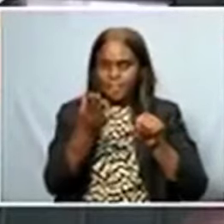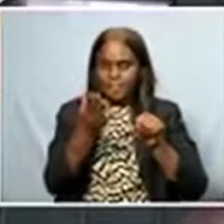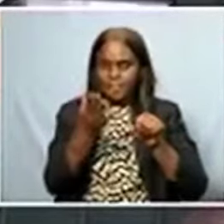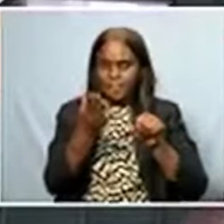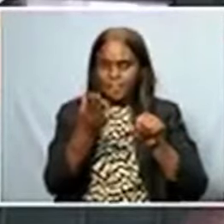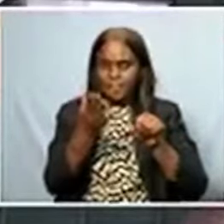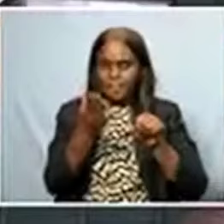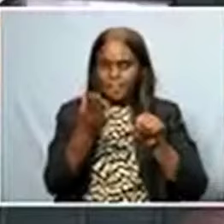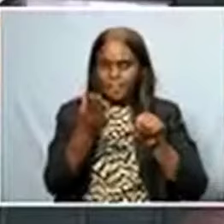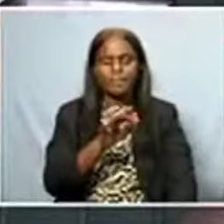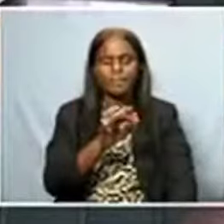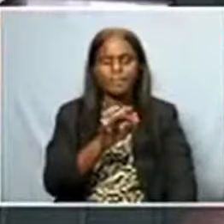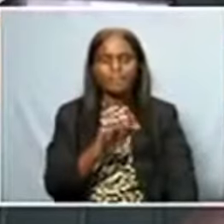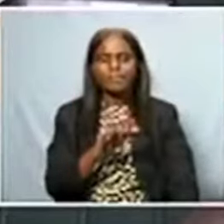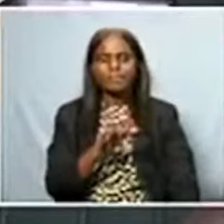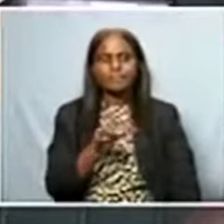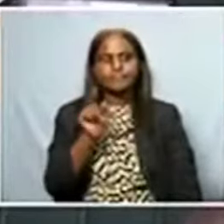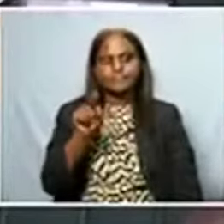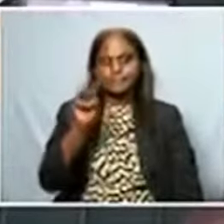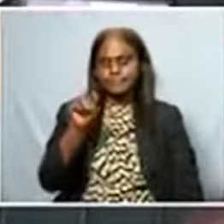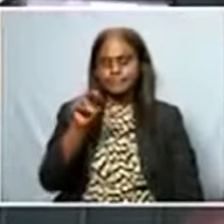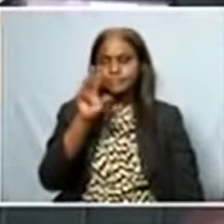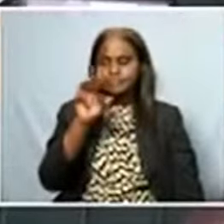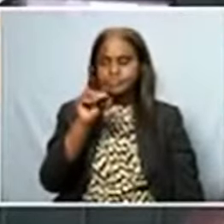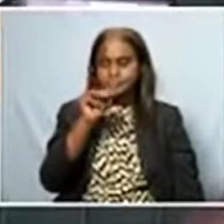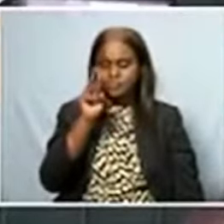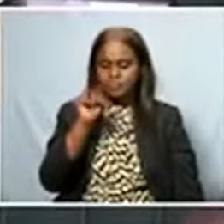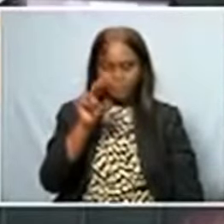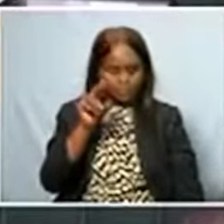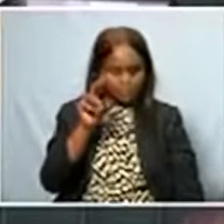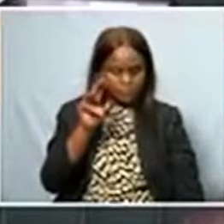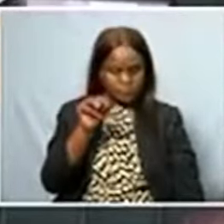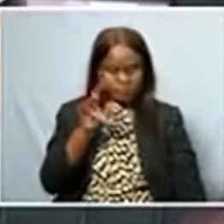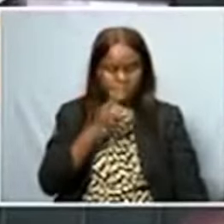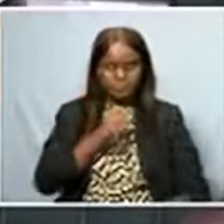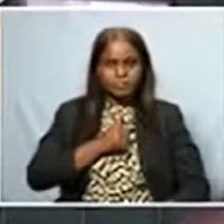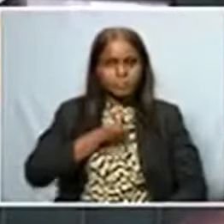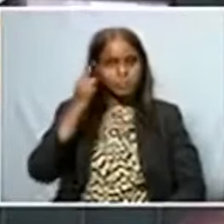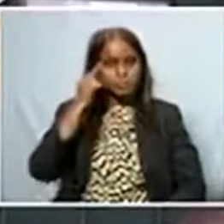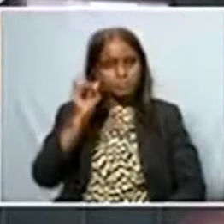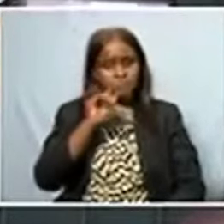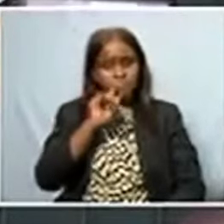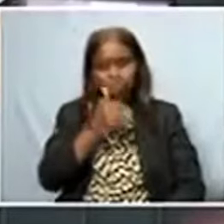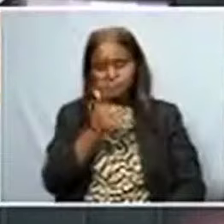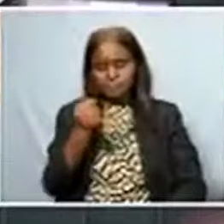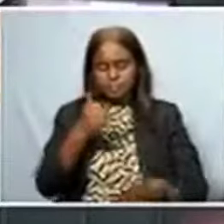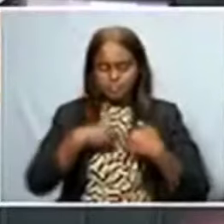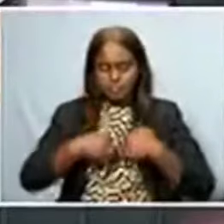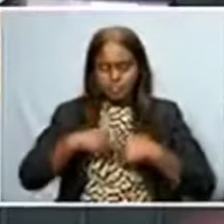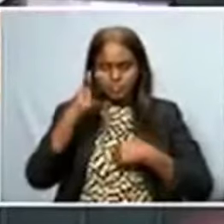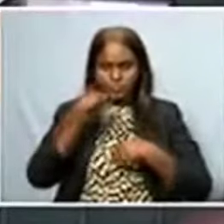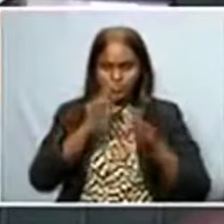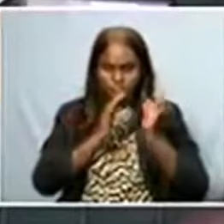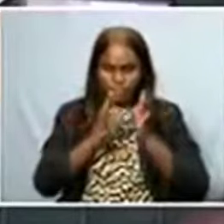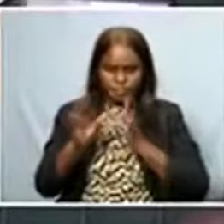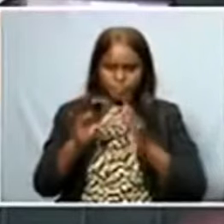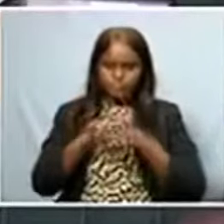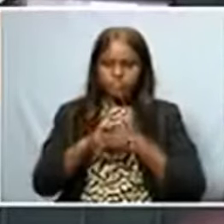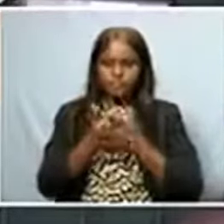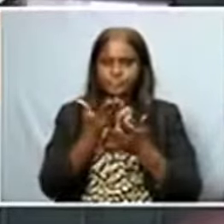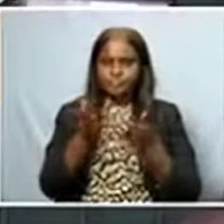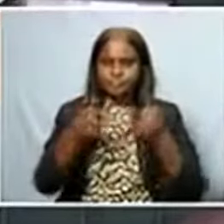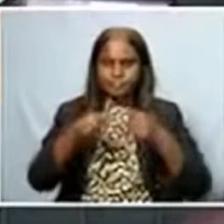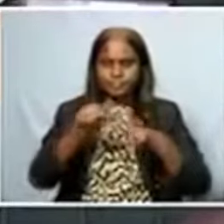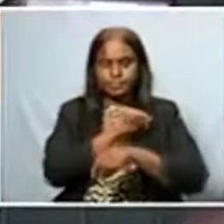local authorities. Mr. Chairman, I do think that anybody who considers how